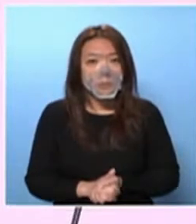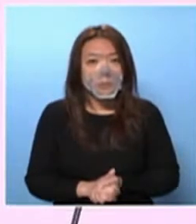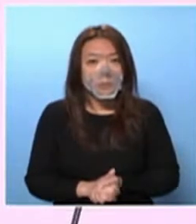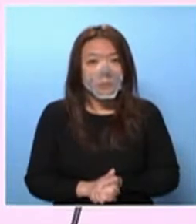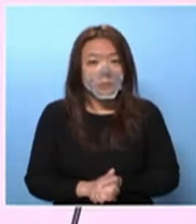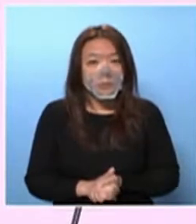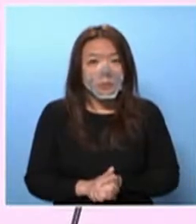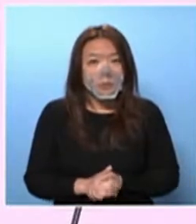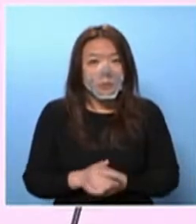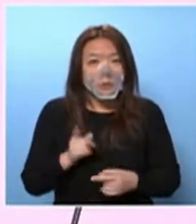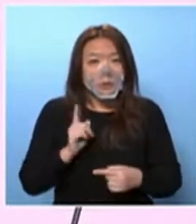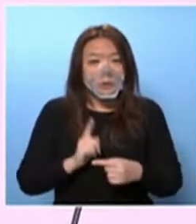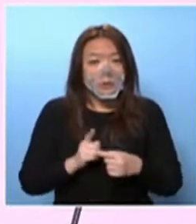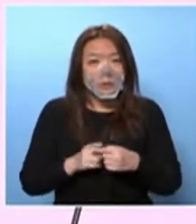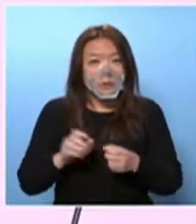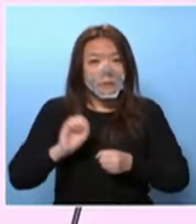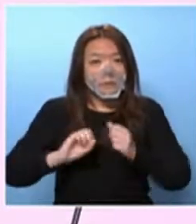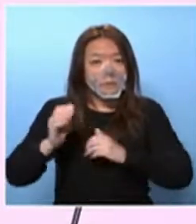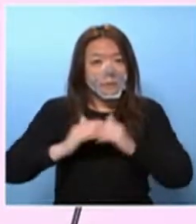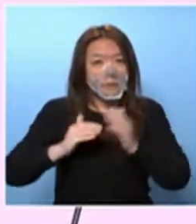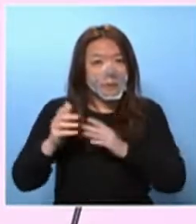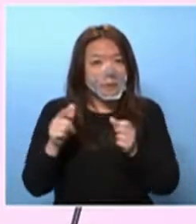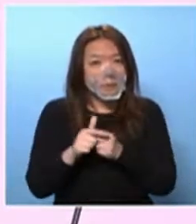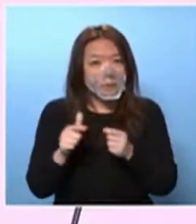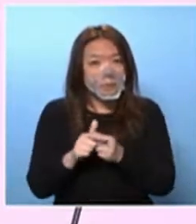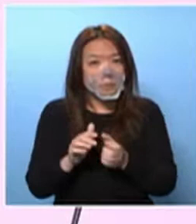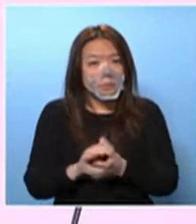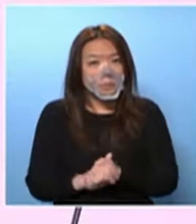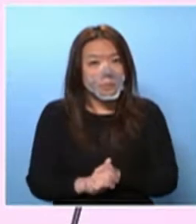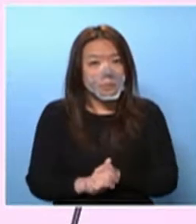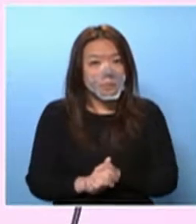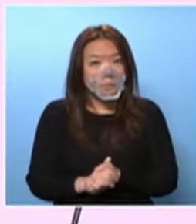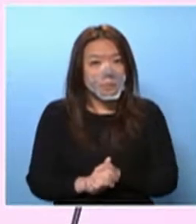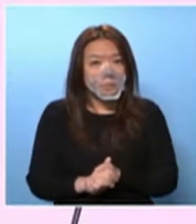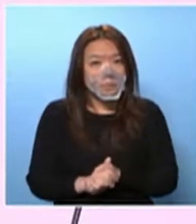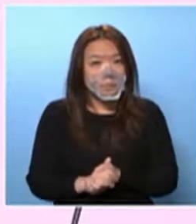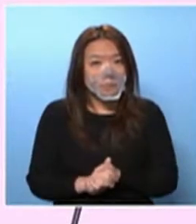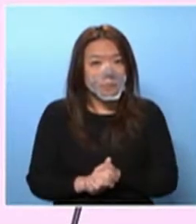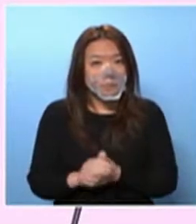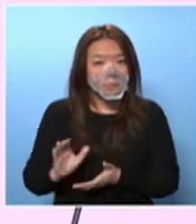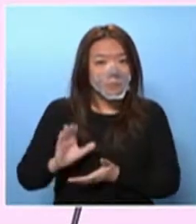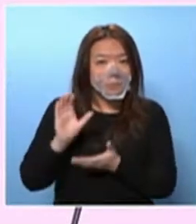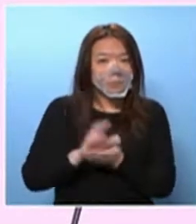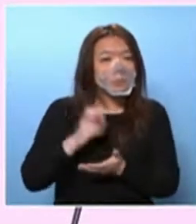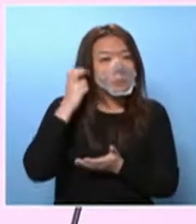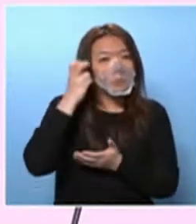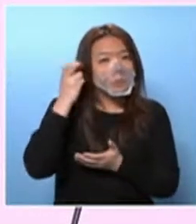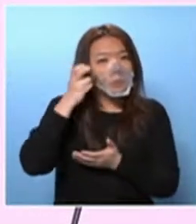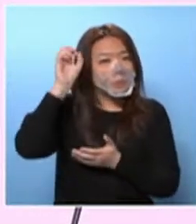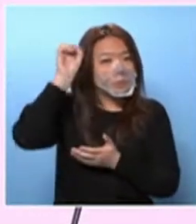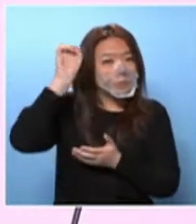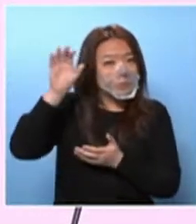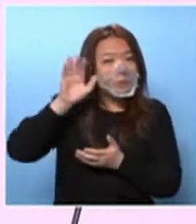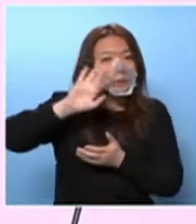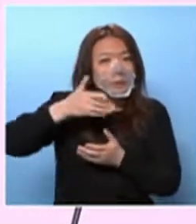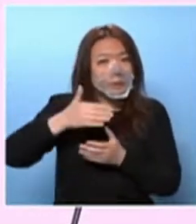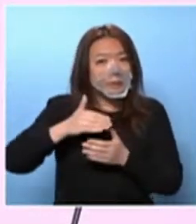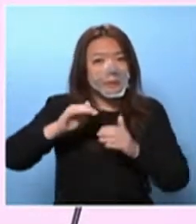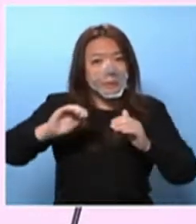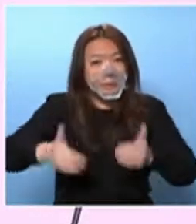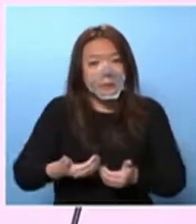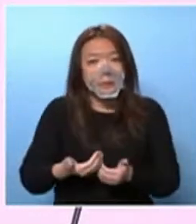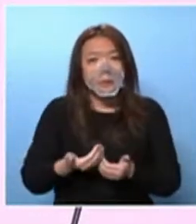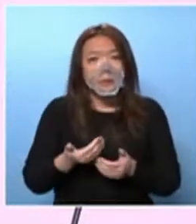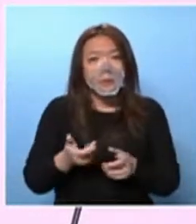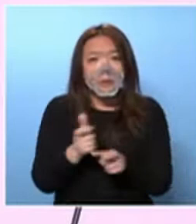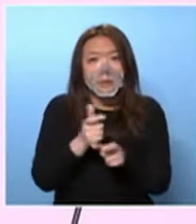advanced technology enterprises which require substantial capital for their R&D work, but are not qualified for listing as they fail to meet the profits and trading